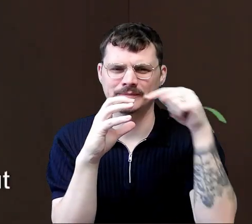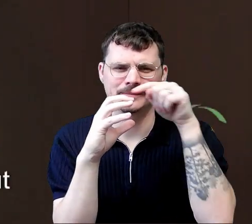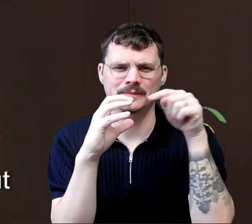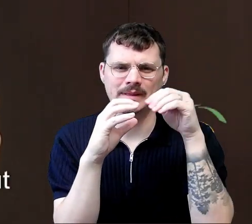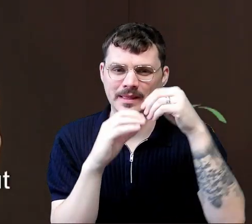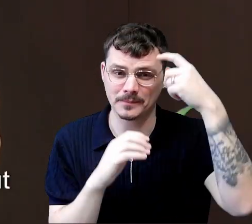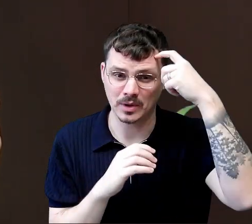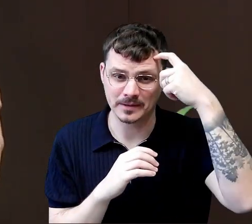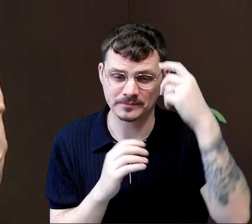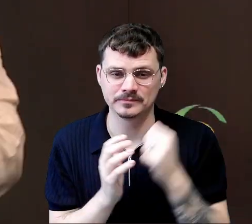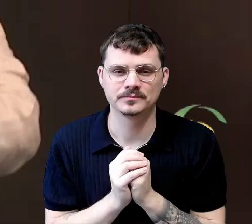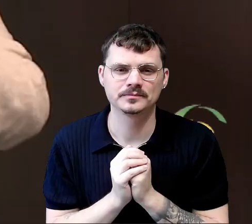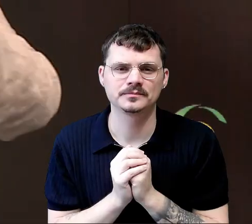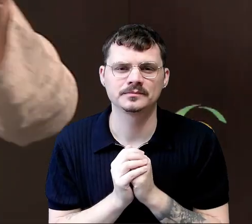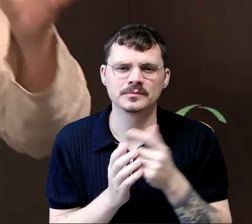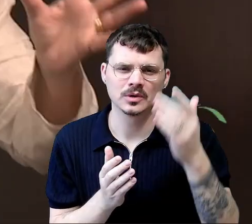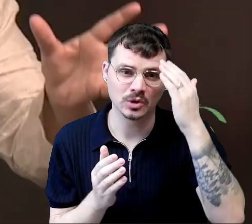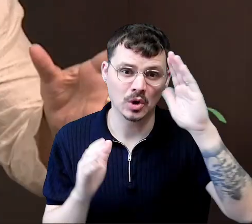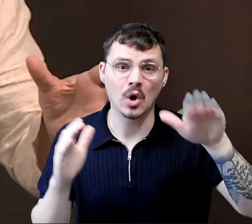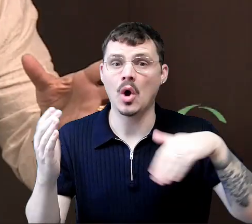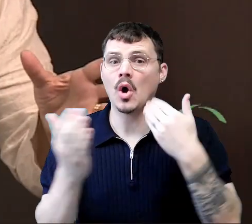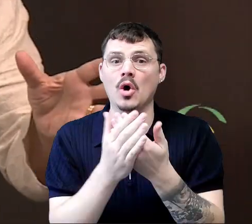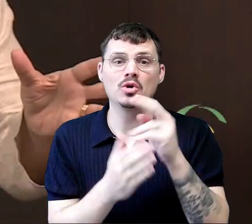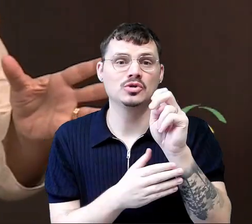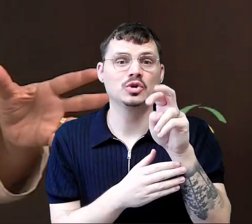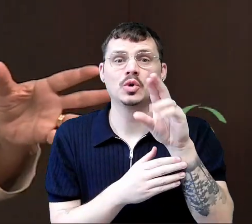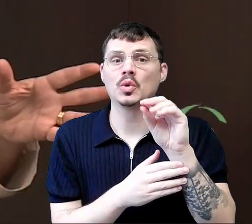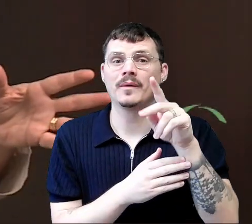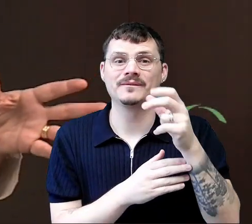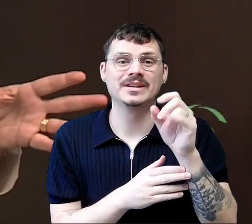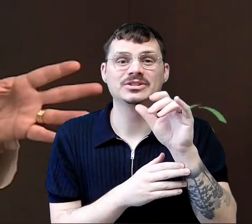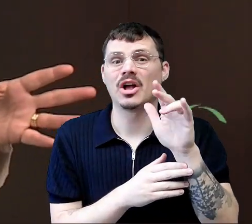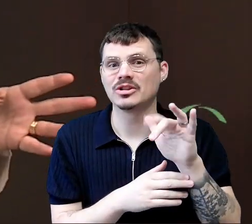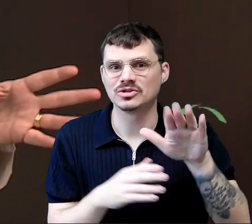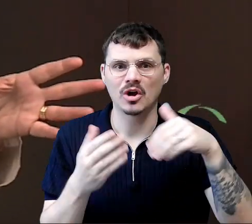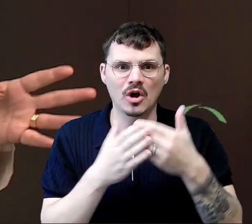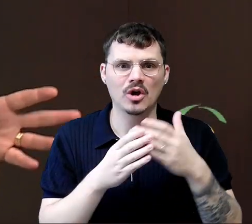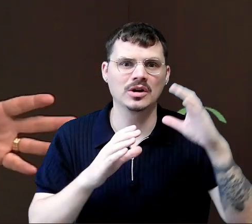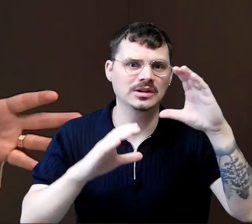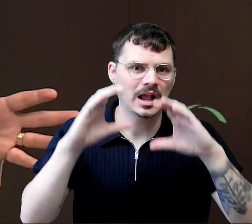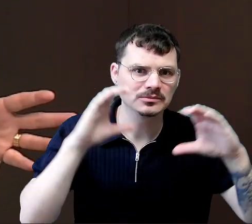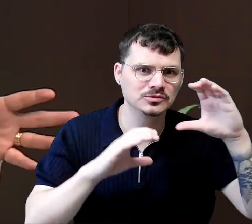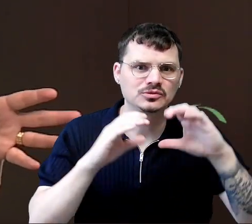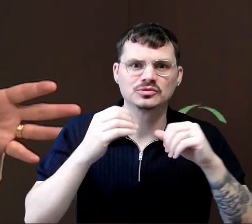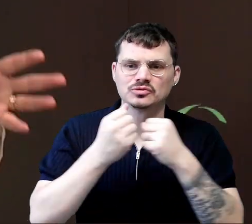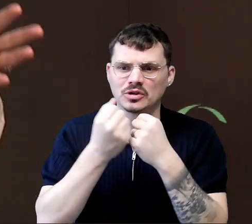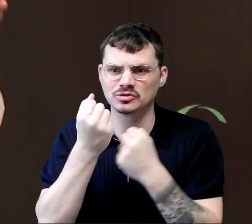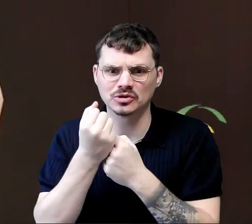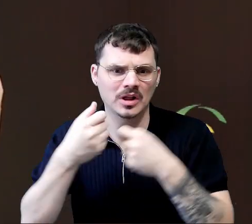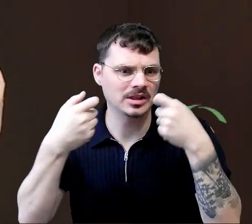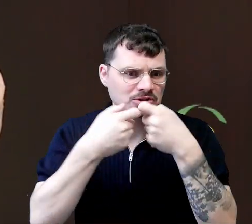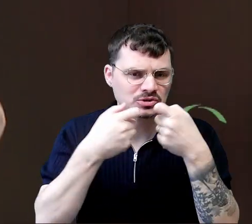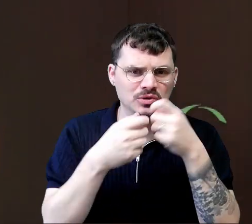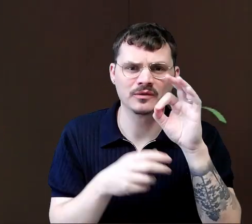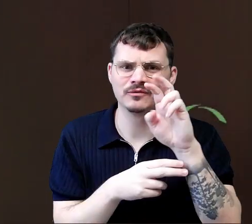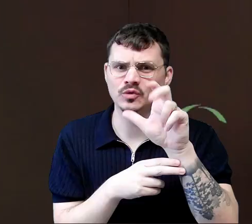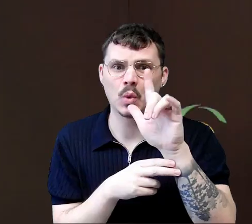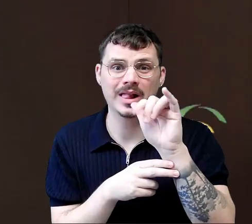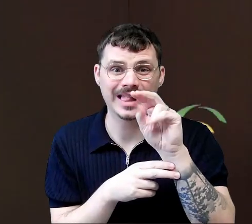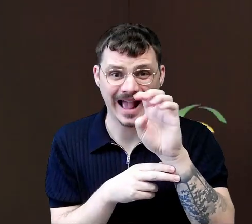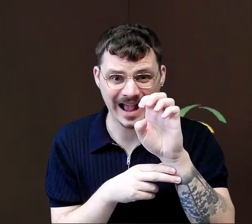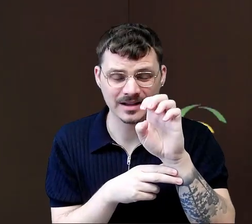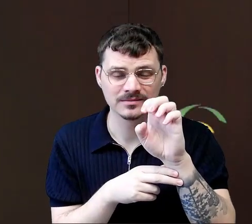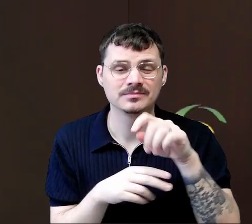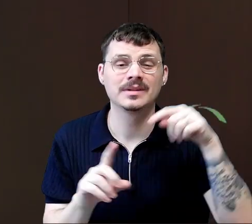we've talked a lot about how all of neurophysiology is chemical, electrical, structural, or fuel line. And